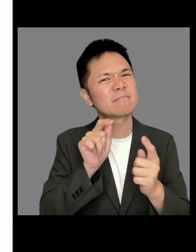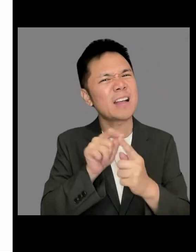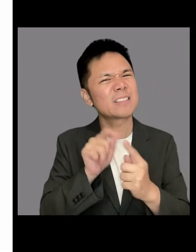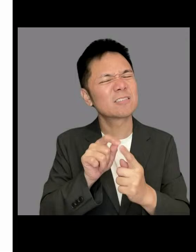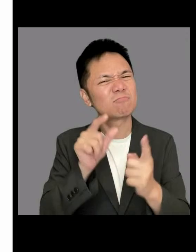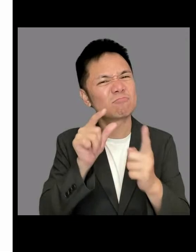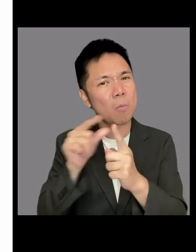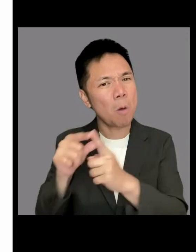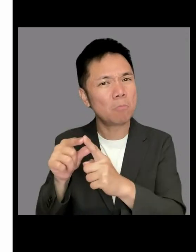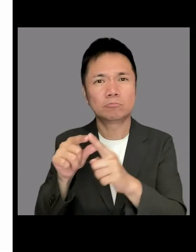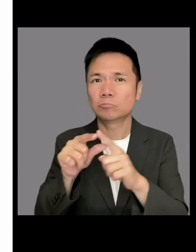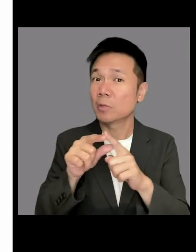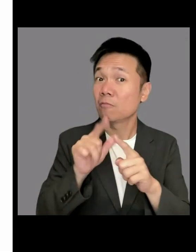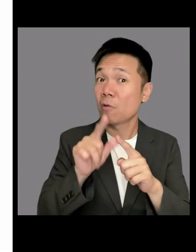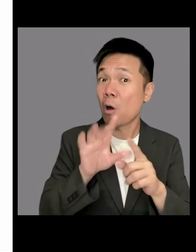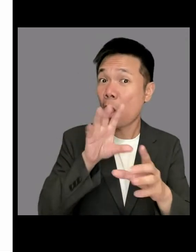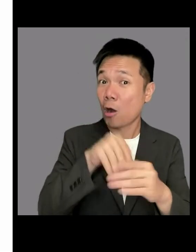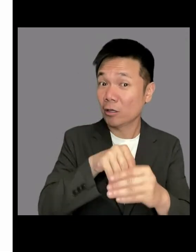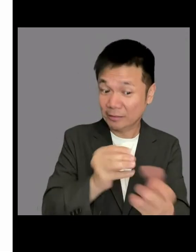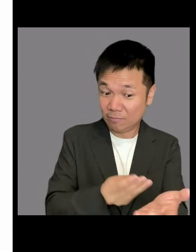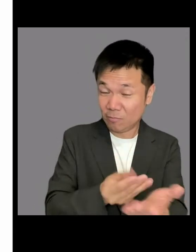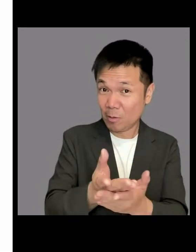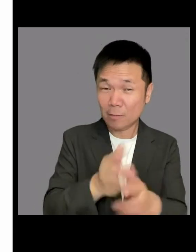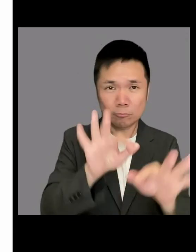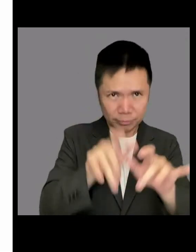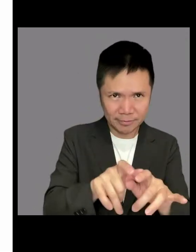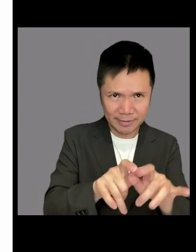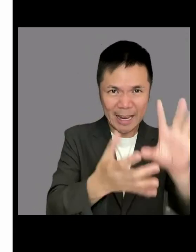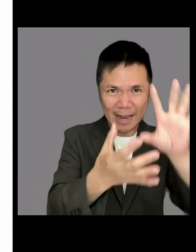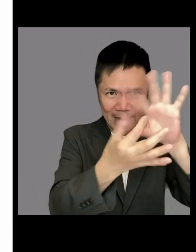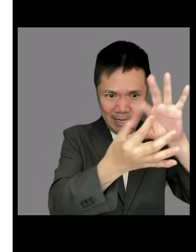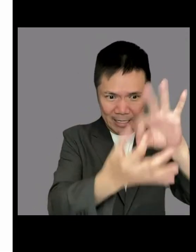a flow content node.